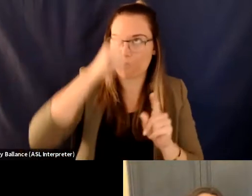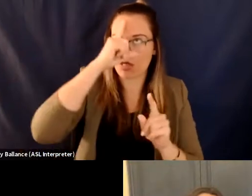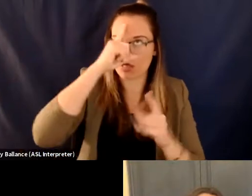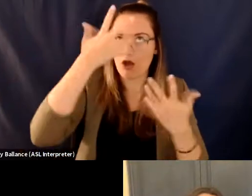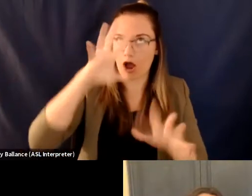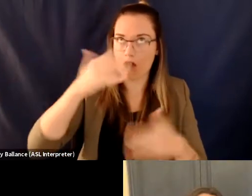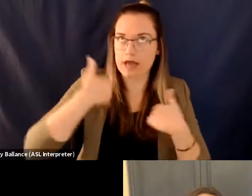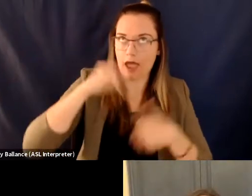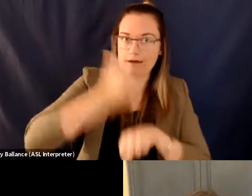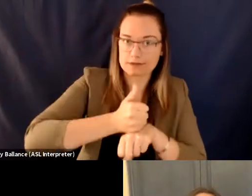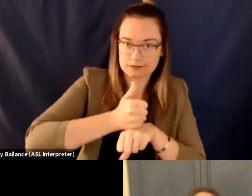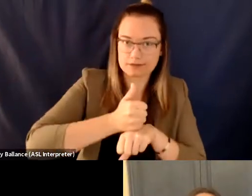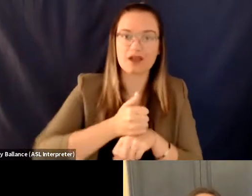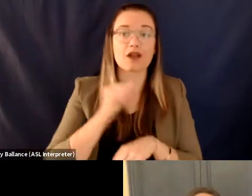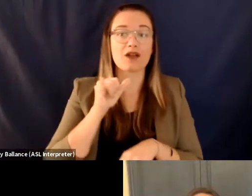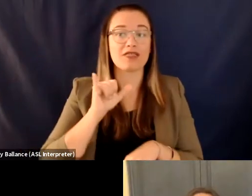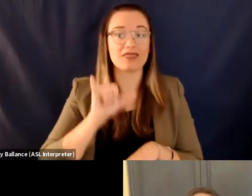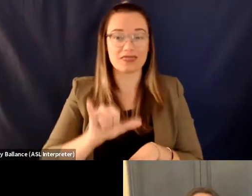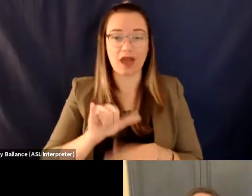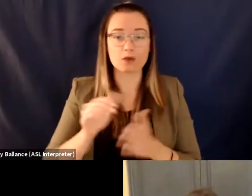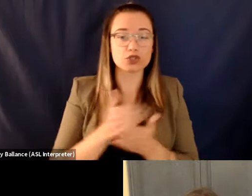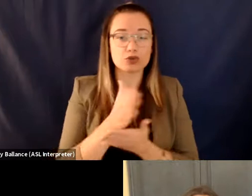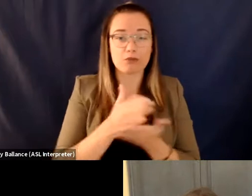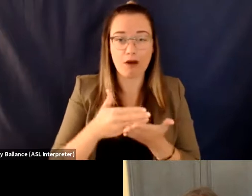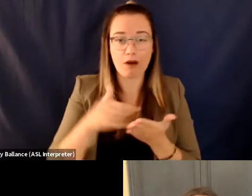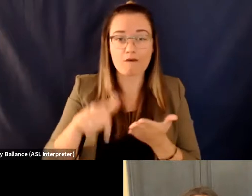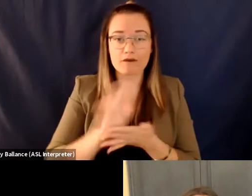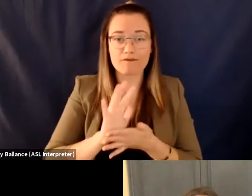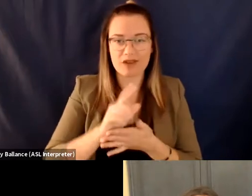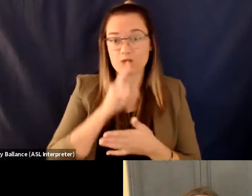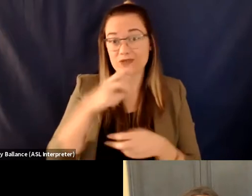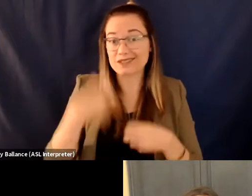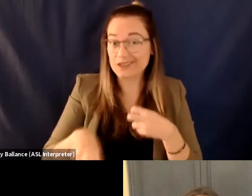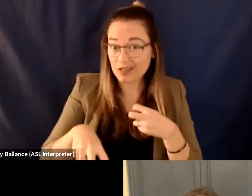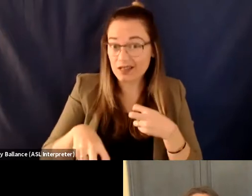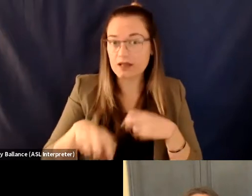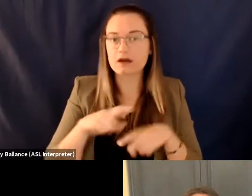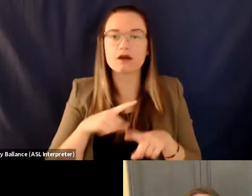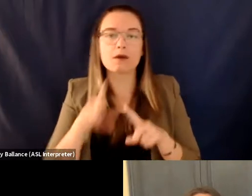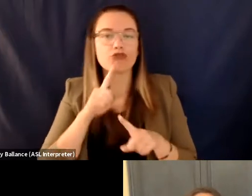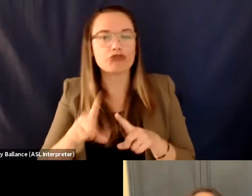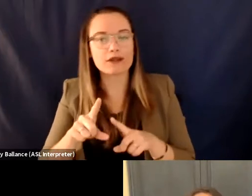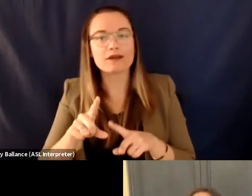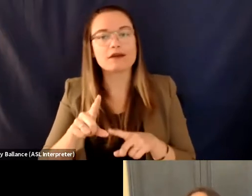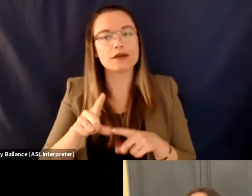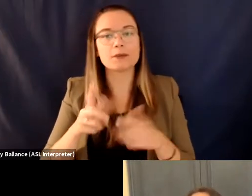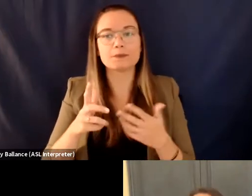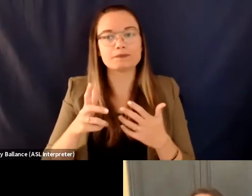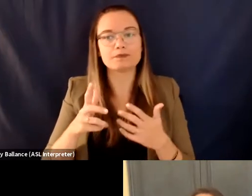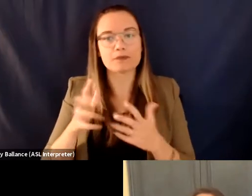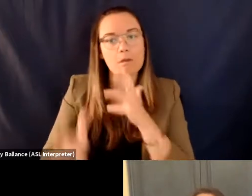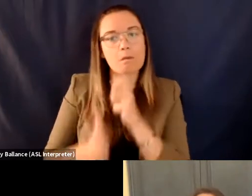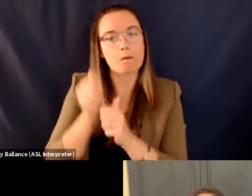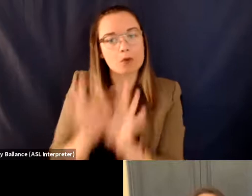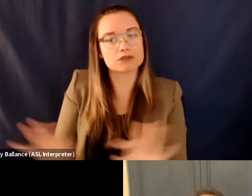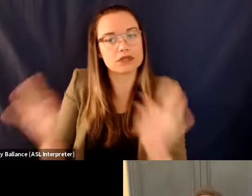that was a chapter of making this film that was really difficult, but in the end, kind of one of the, it was the most important